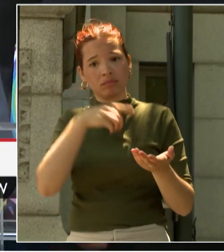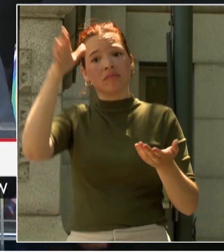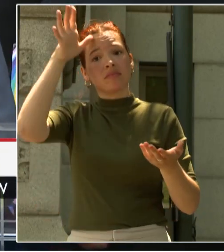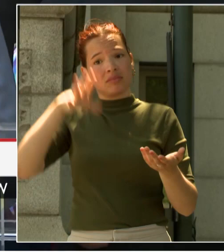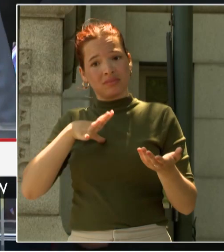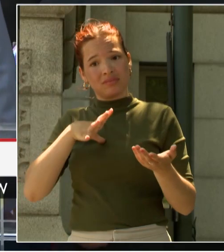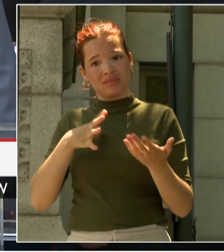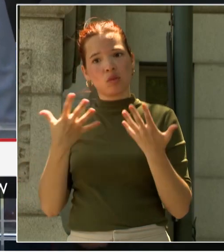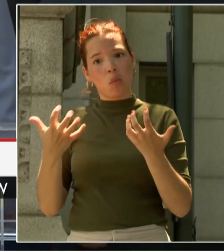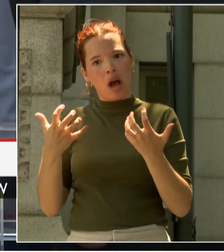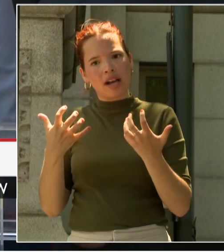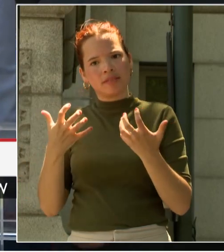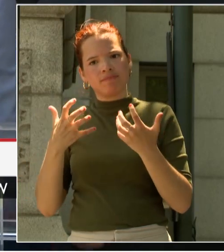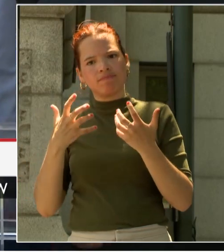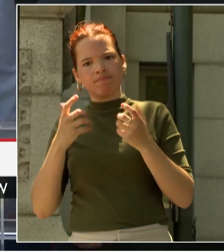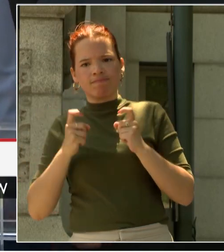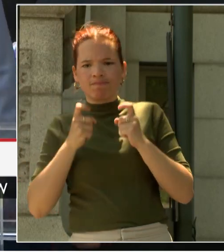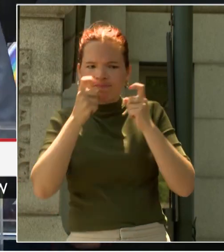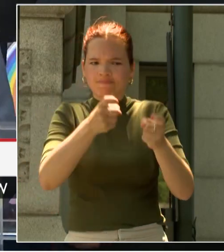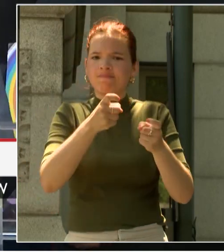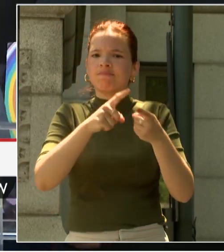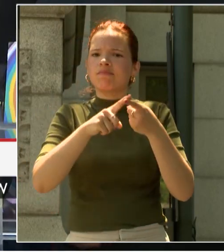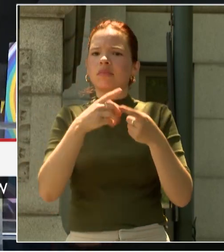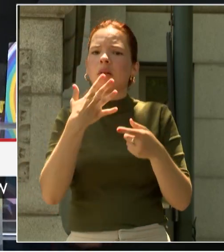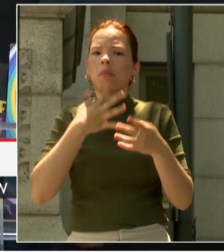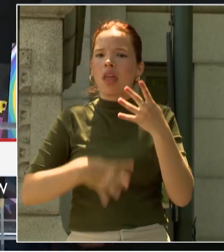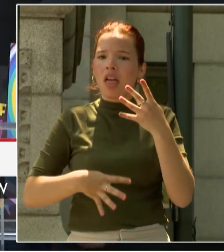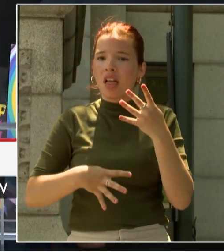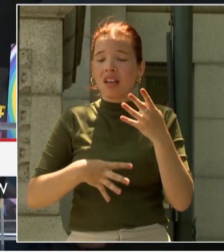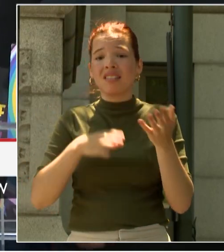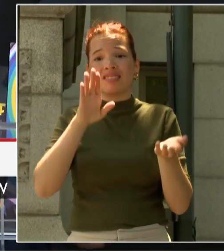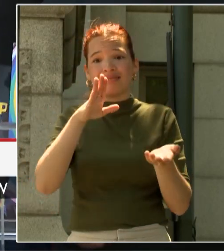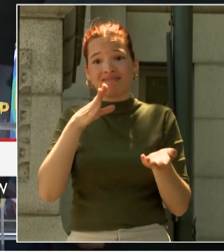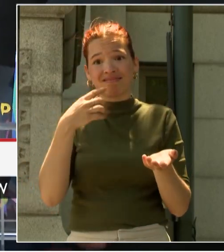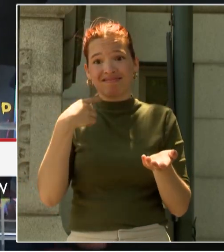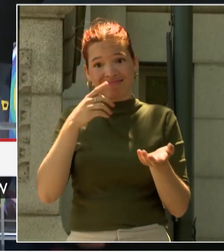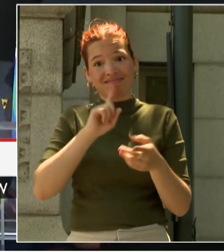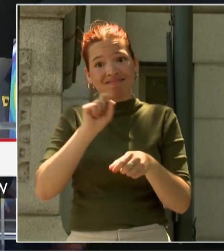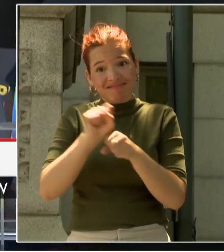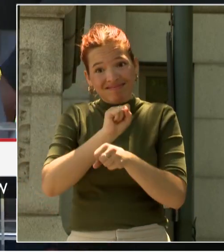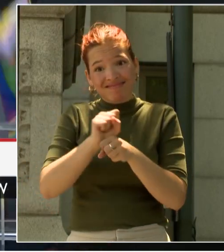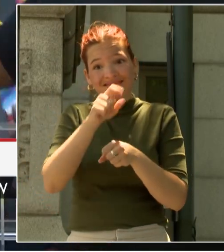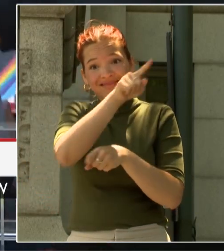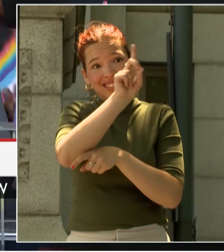the FDA very recently implemented the changes we advocated for it.